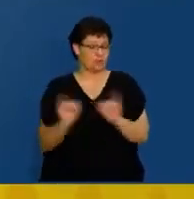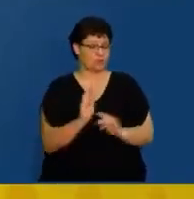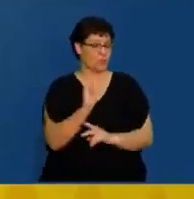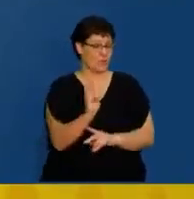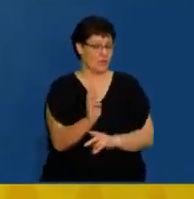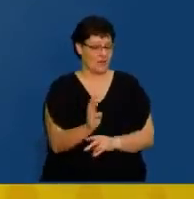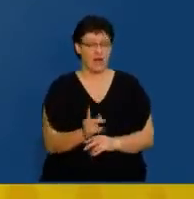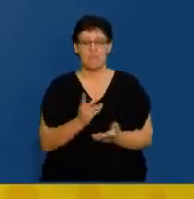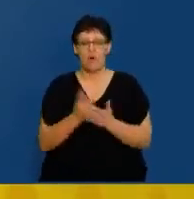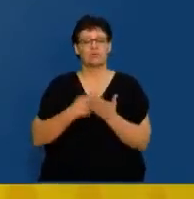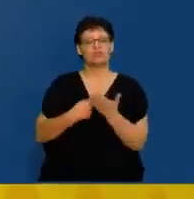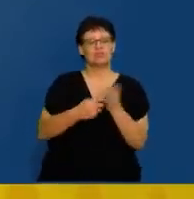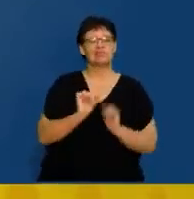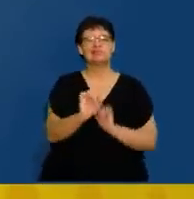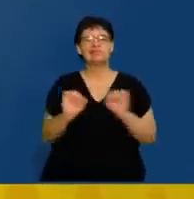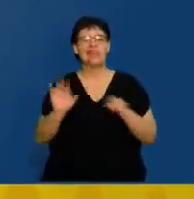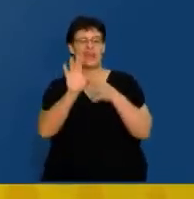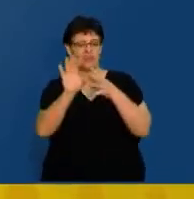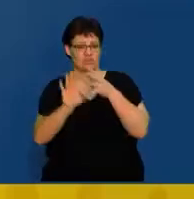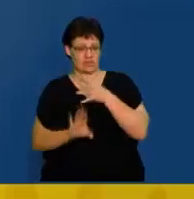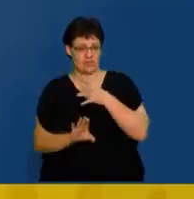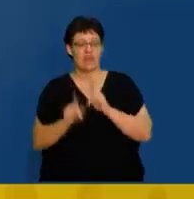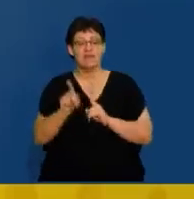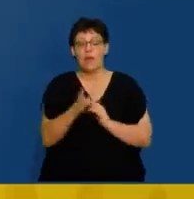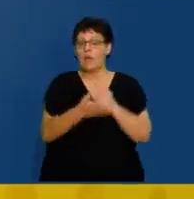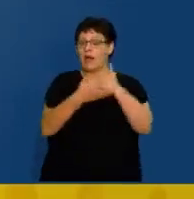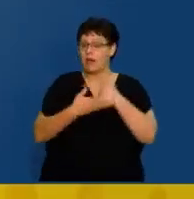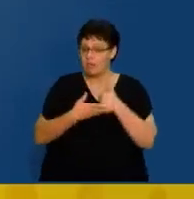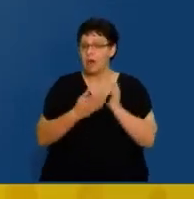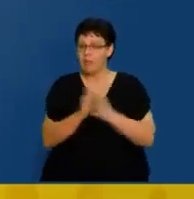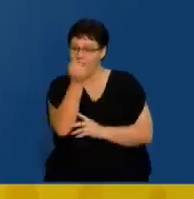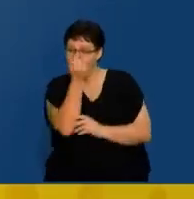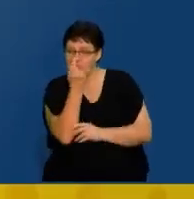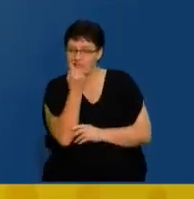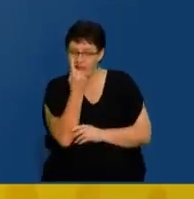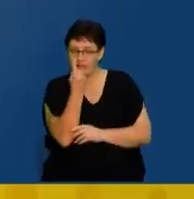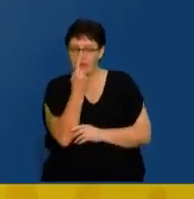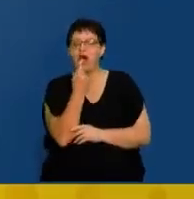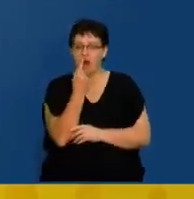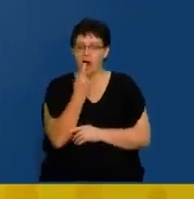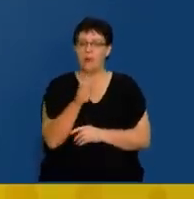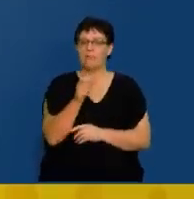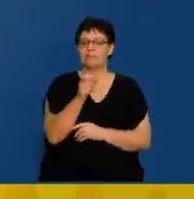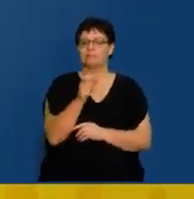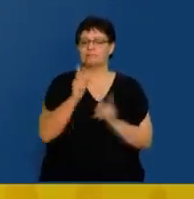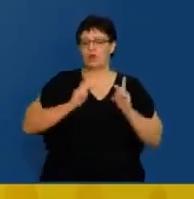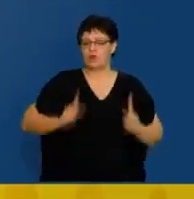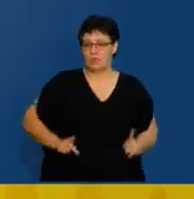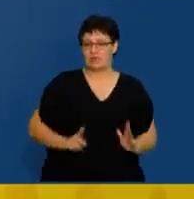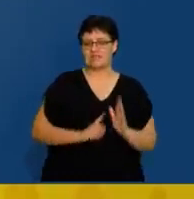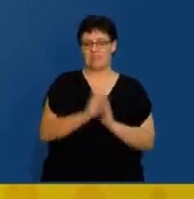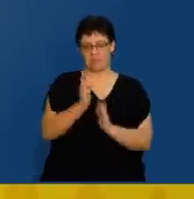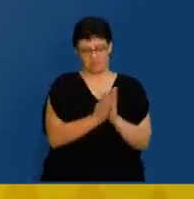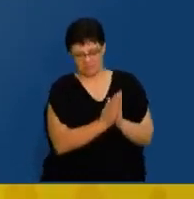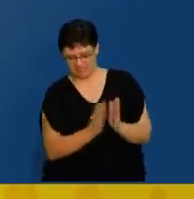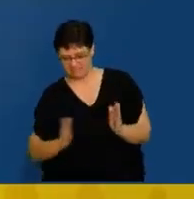and we're going to chat about their characteristics and how they will help us in trying to understand the development of humans over a